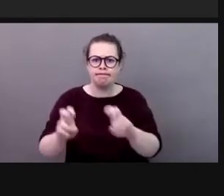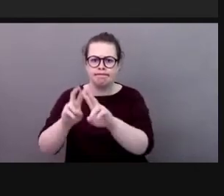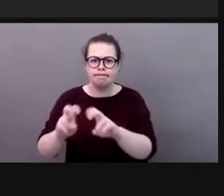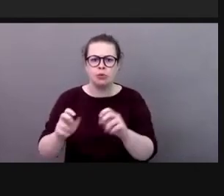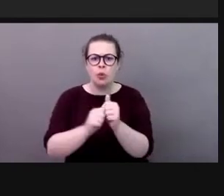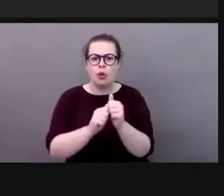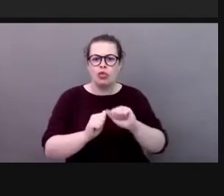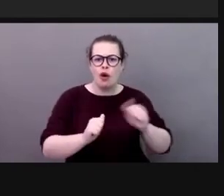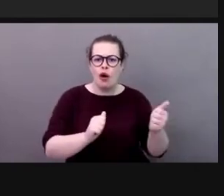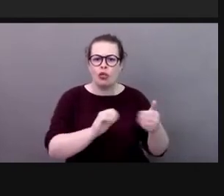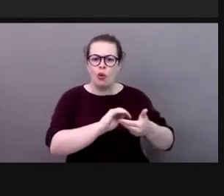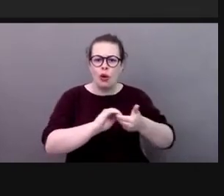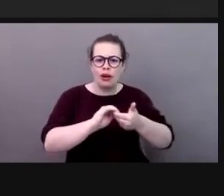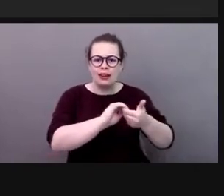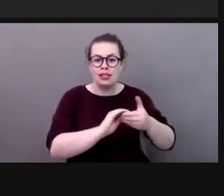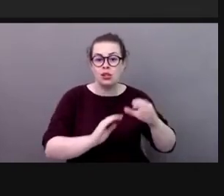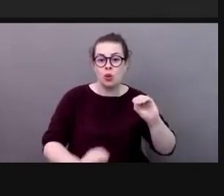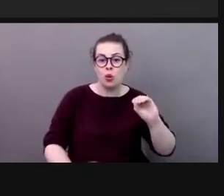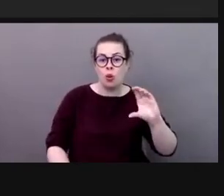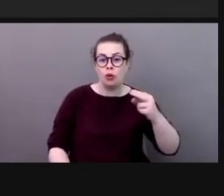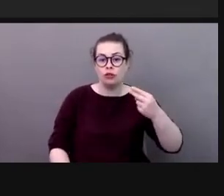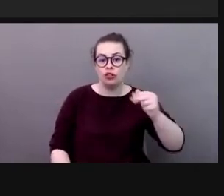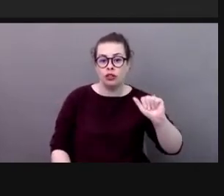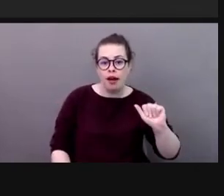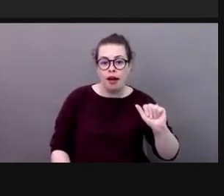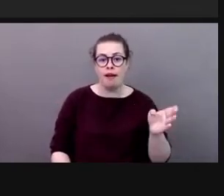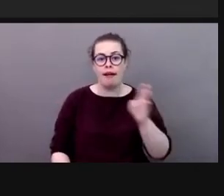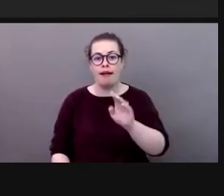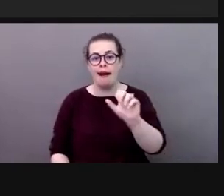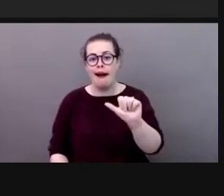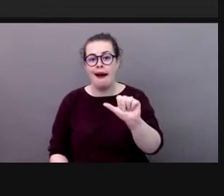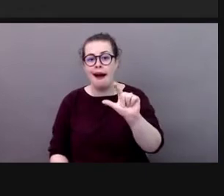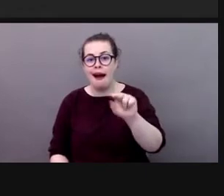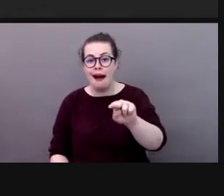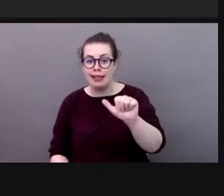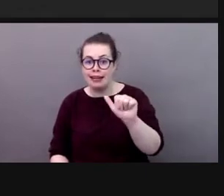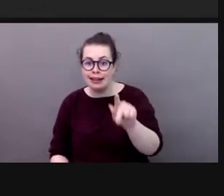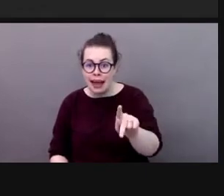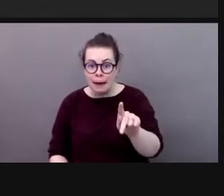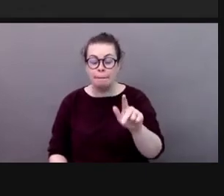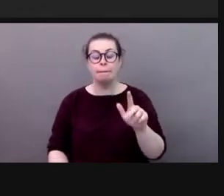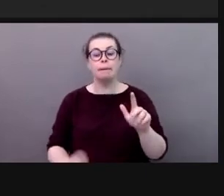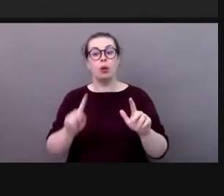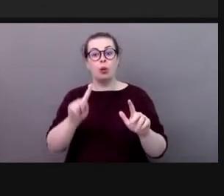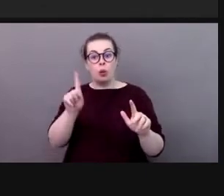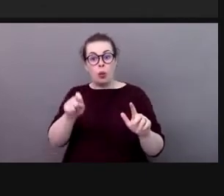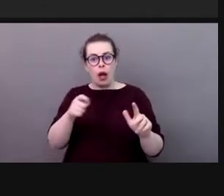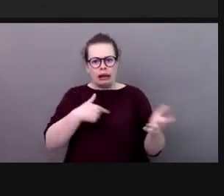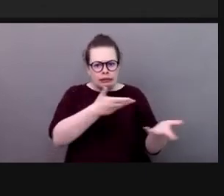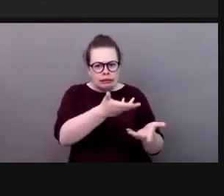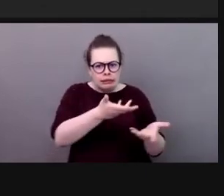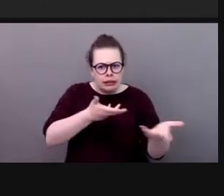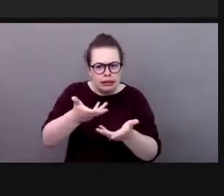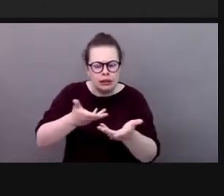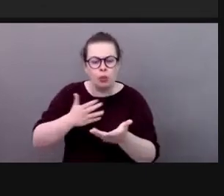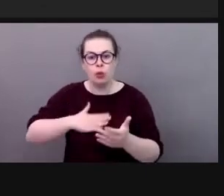engaged and want to learn more from you, so that as a donor we can be better